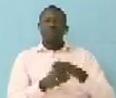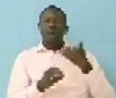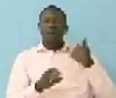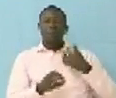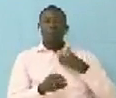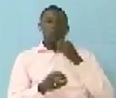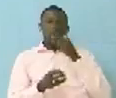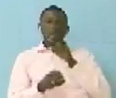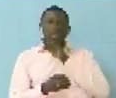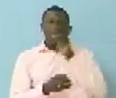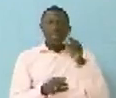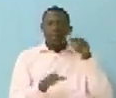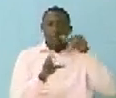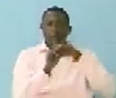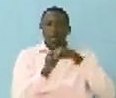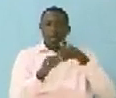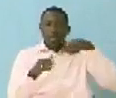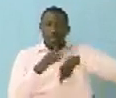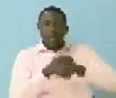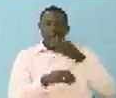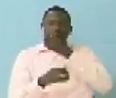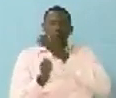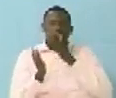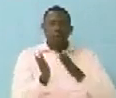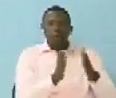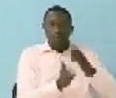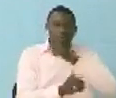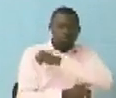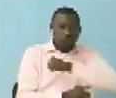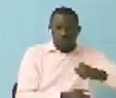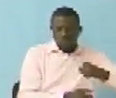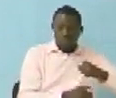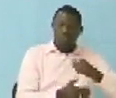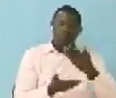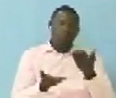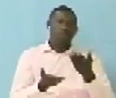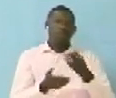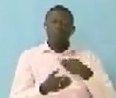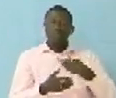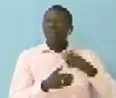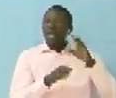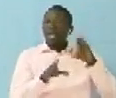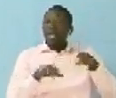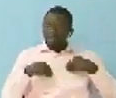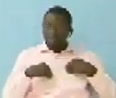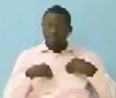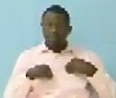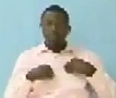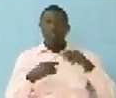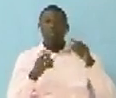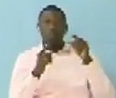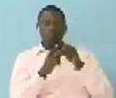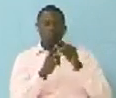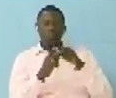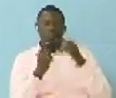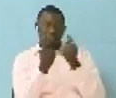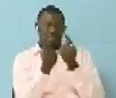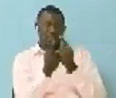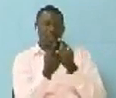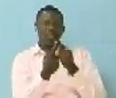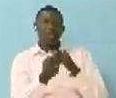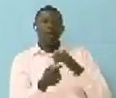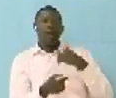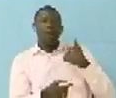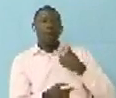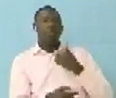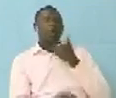soto ni molu bulu men ya lon ko ye tuni ko itelle lafta kuleta kala pour ye son kuma kan wala ni kar la lafta